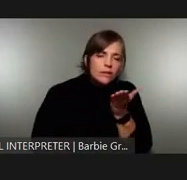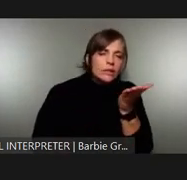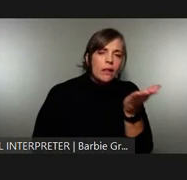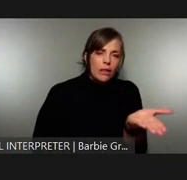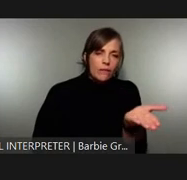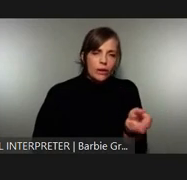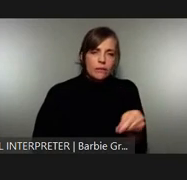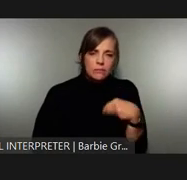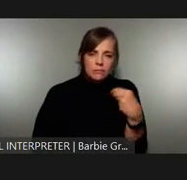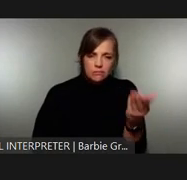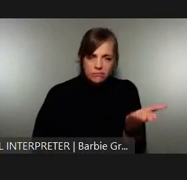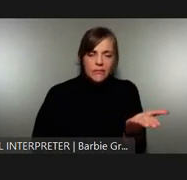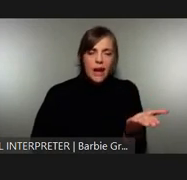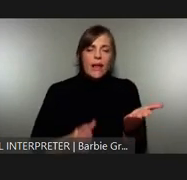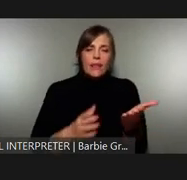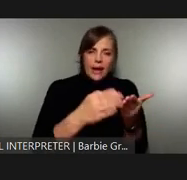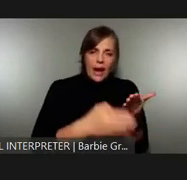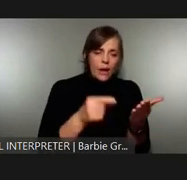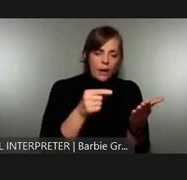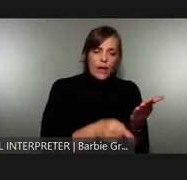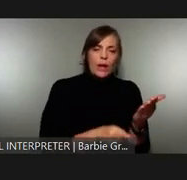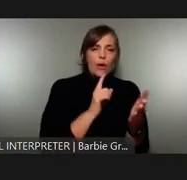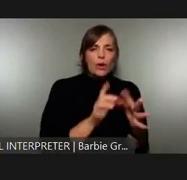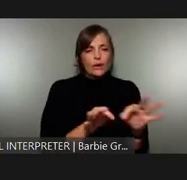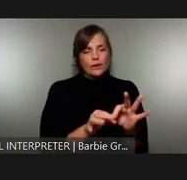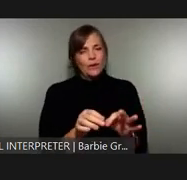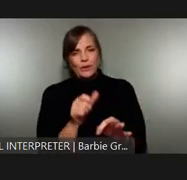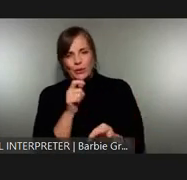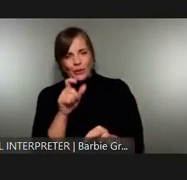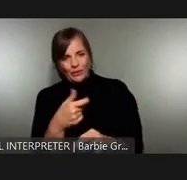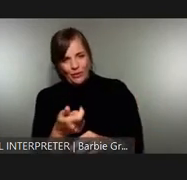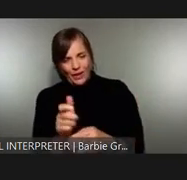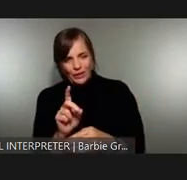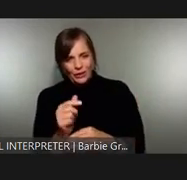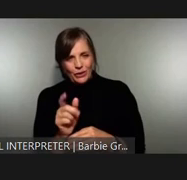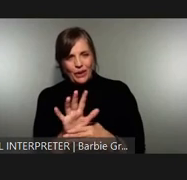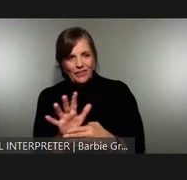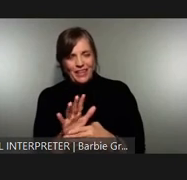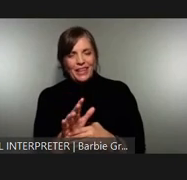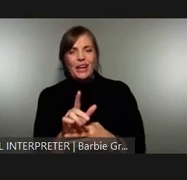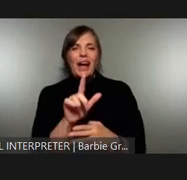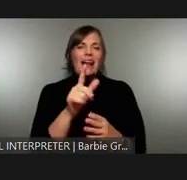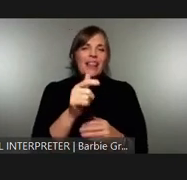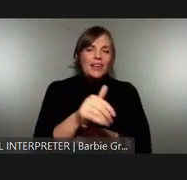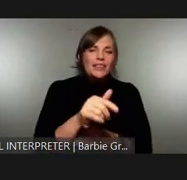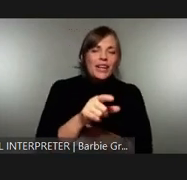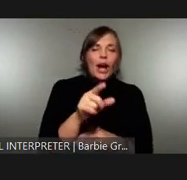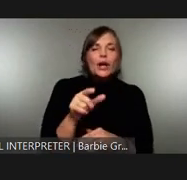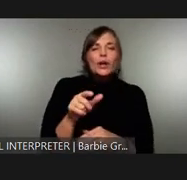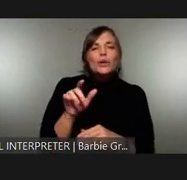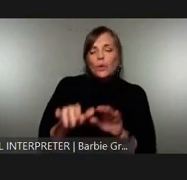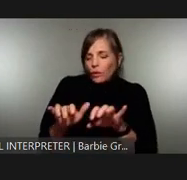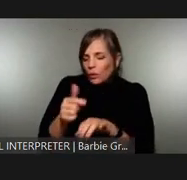outcomes which are so critical to our success. So I won't take you through the dog video as much as it is. Later in the evening, you can all Google